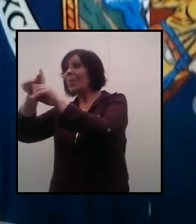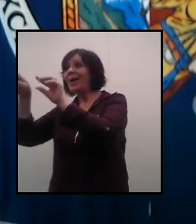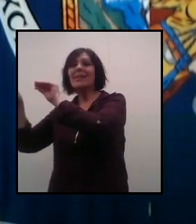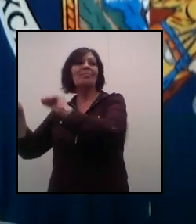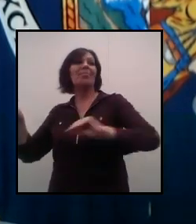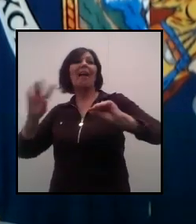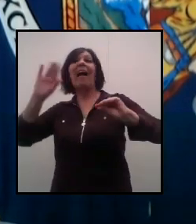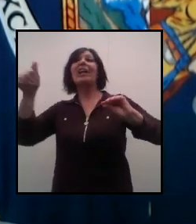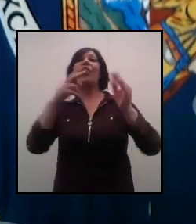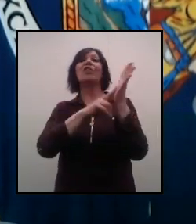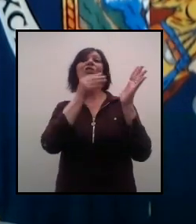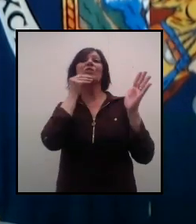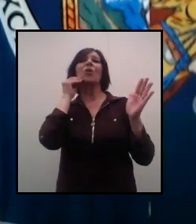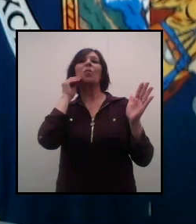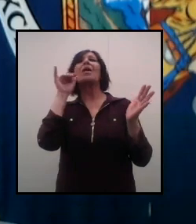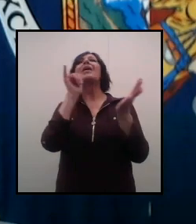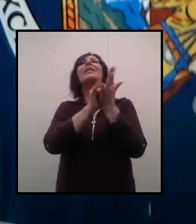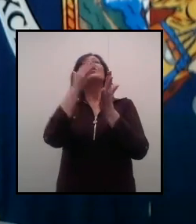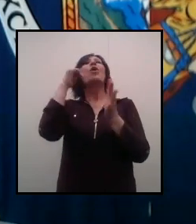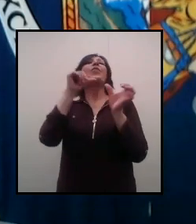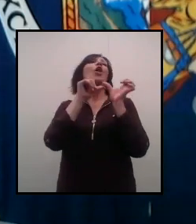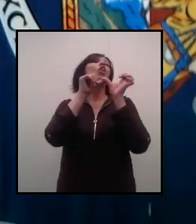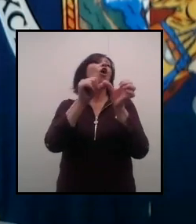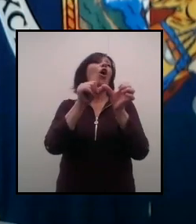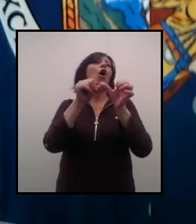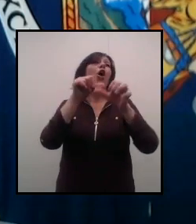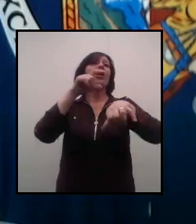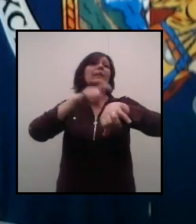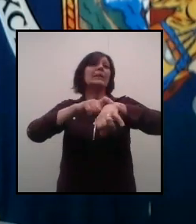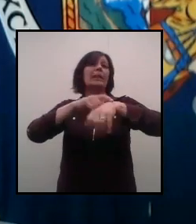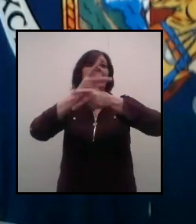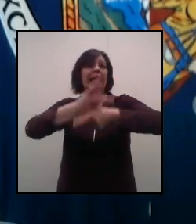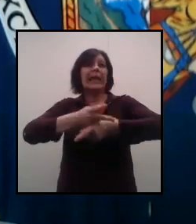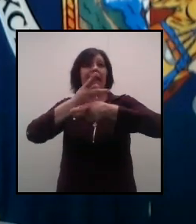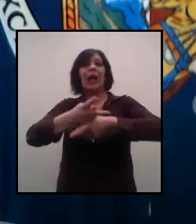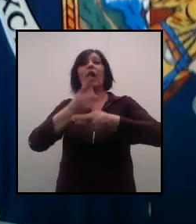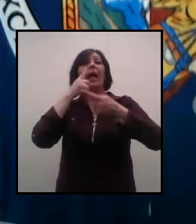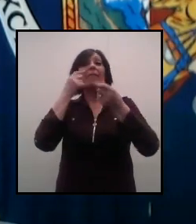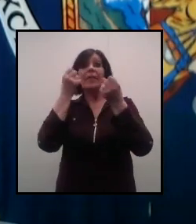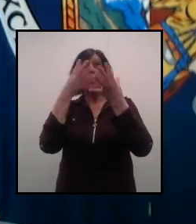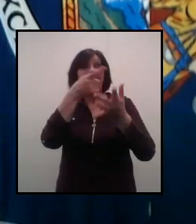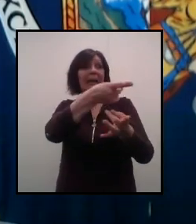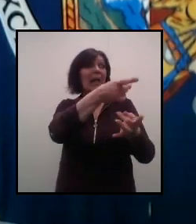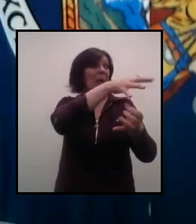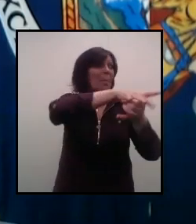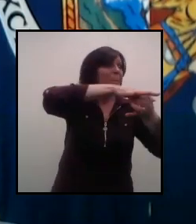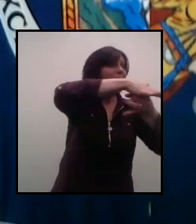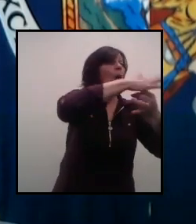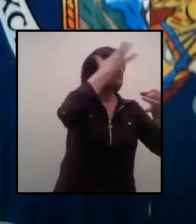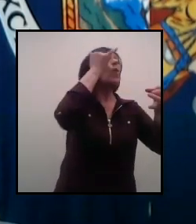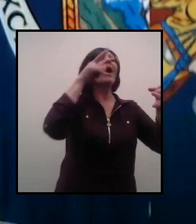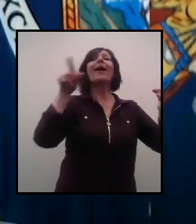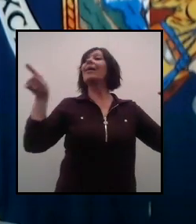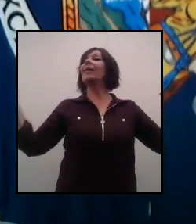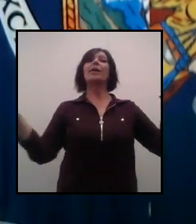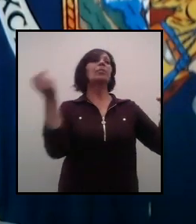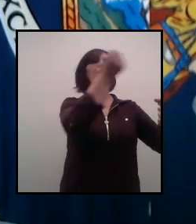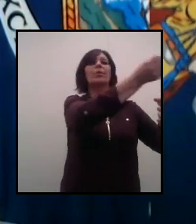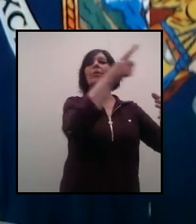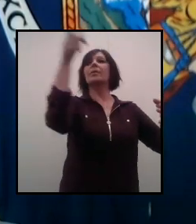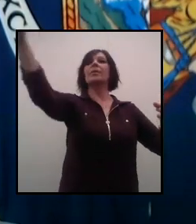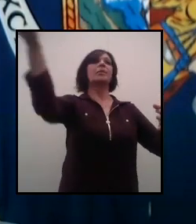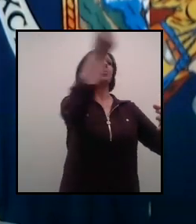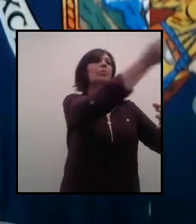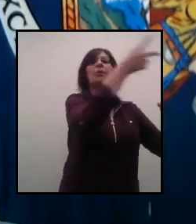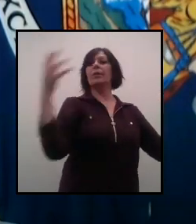see that some nursing homes or long-term care facilities have an abundance of COVID-19, is because many times